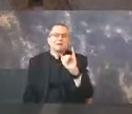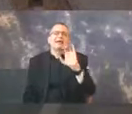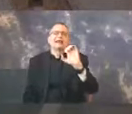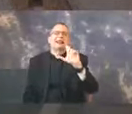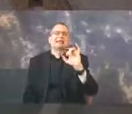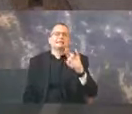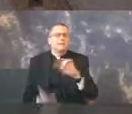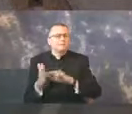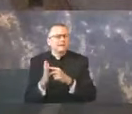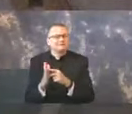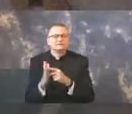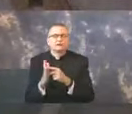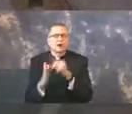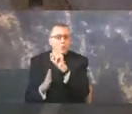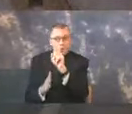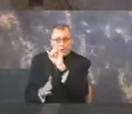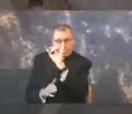is the church.